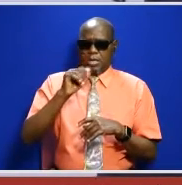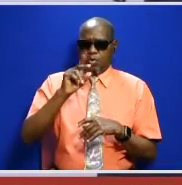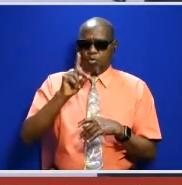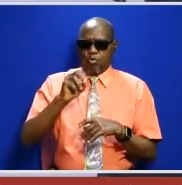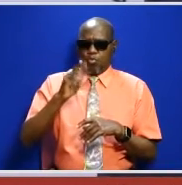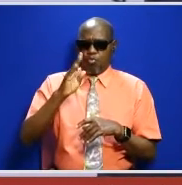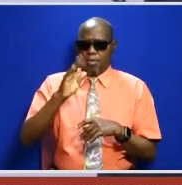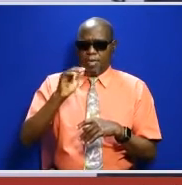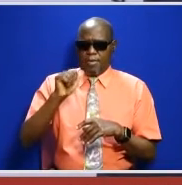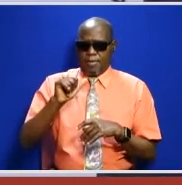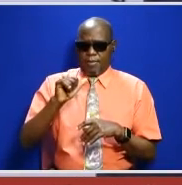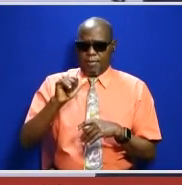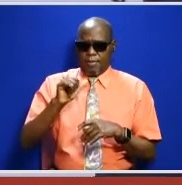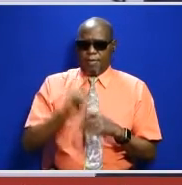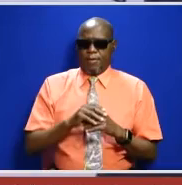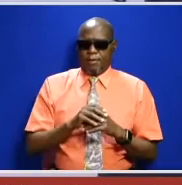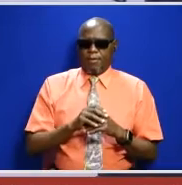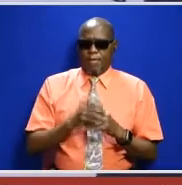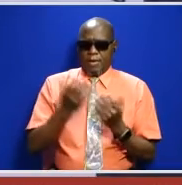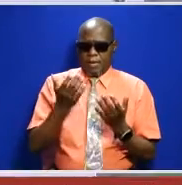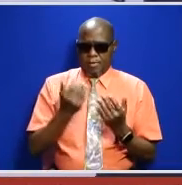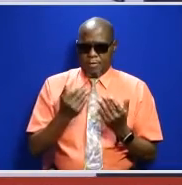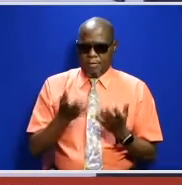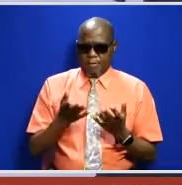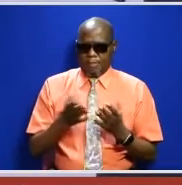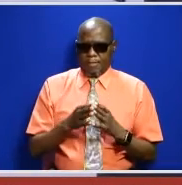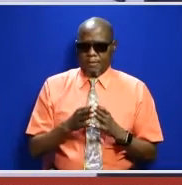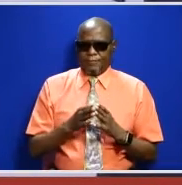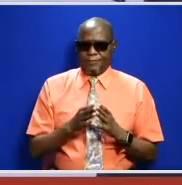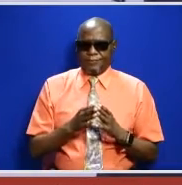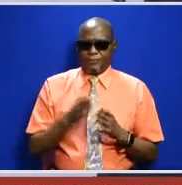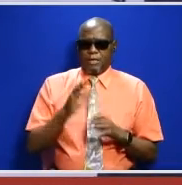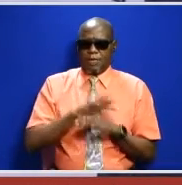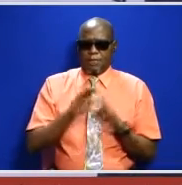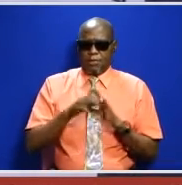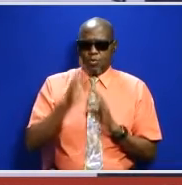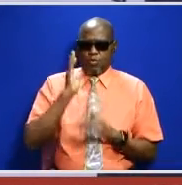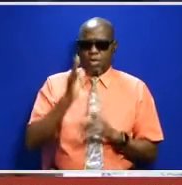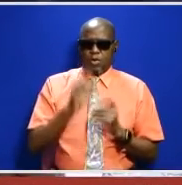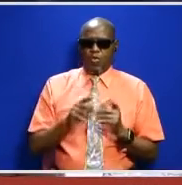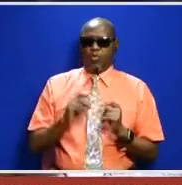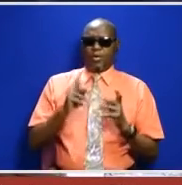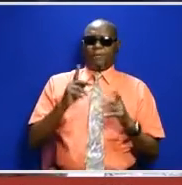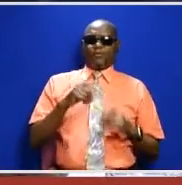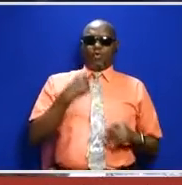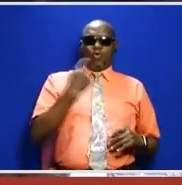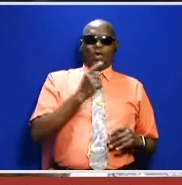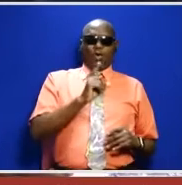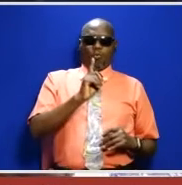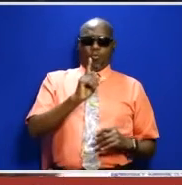Pier or Pier, whichever, then I think everything will be okay. There is only